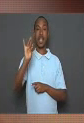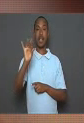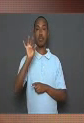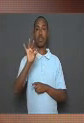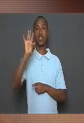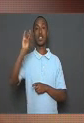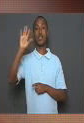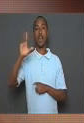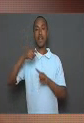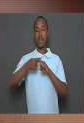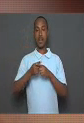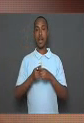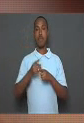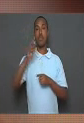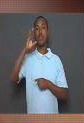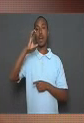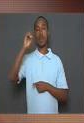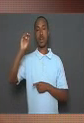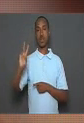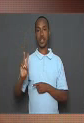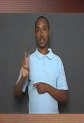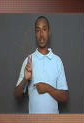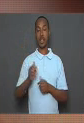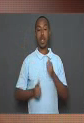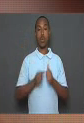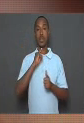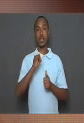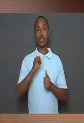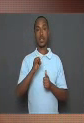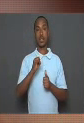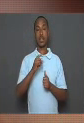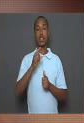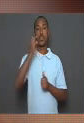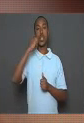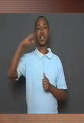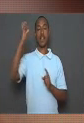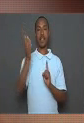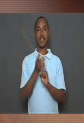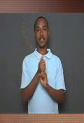68.75 grams of carbon dioxide, which is our theoretical yield.